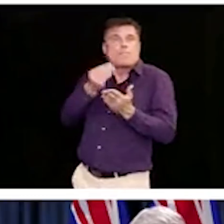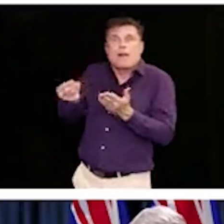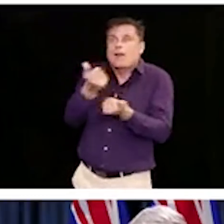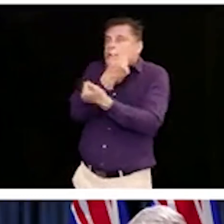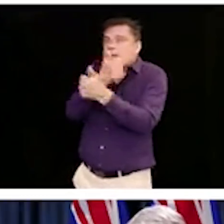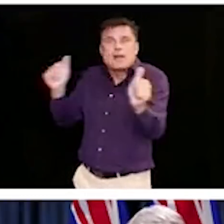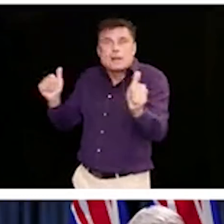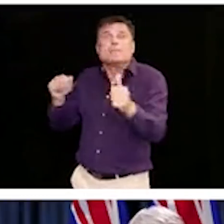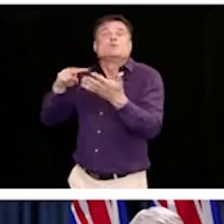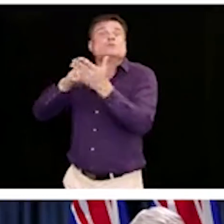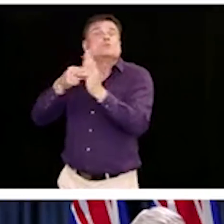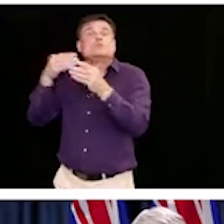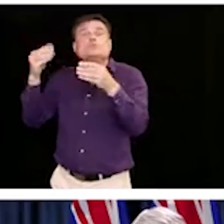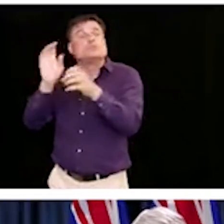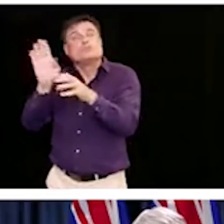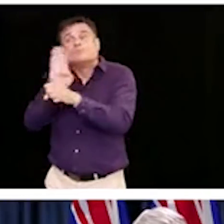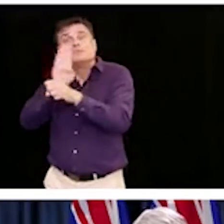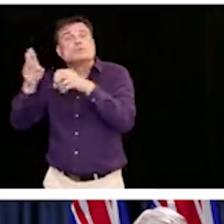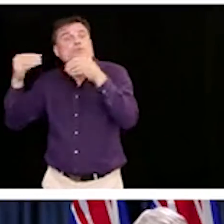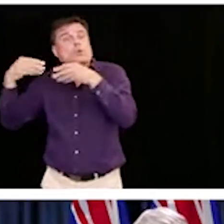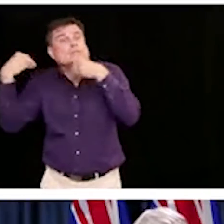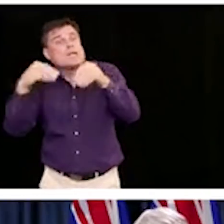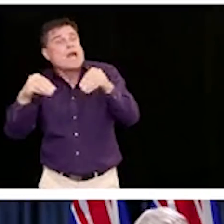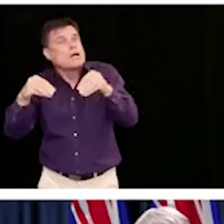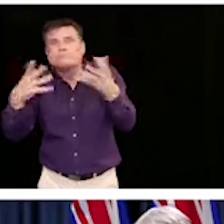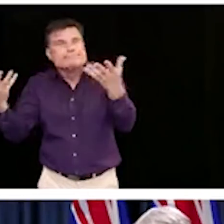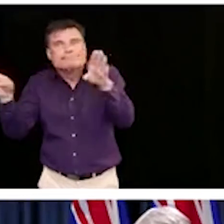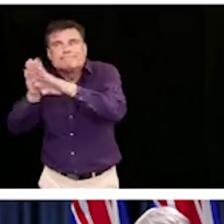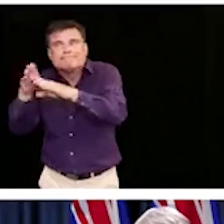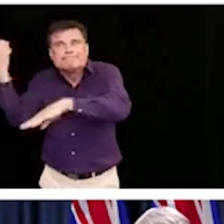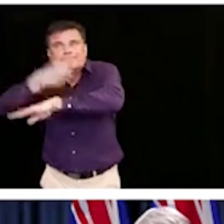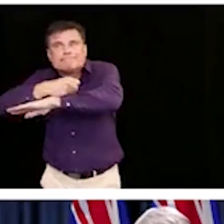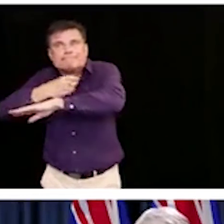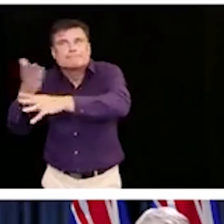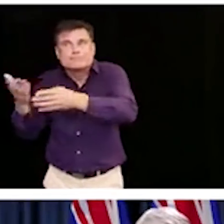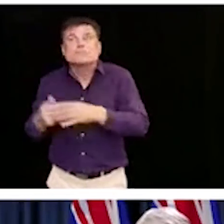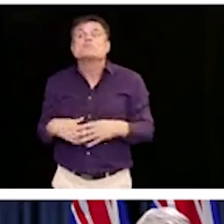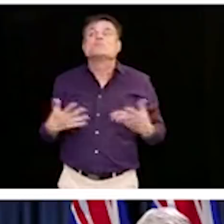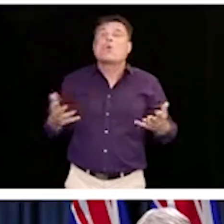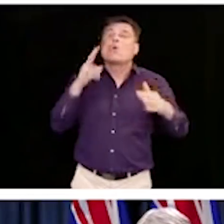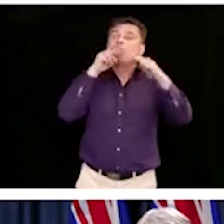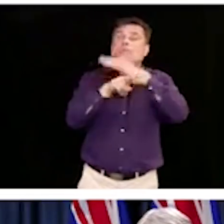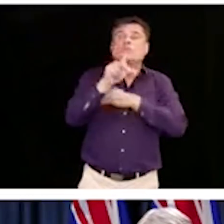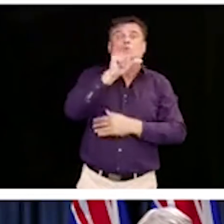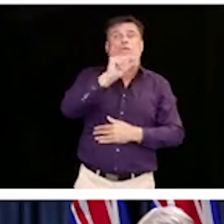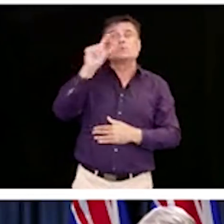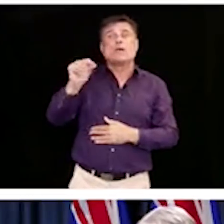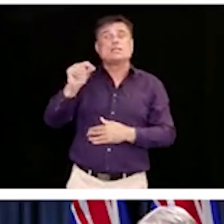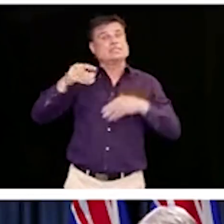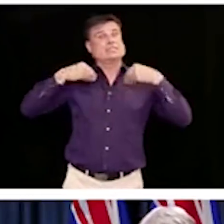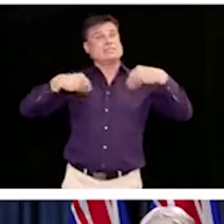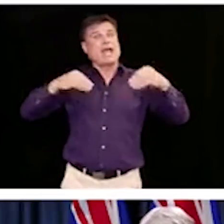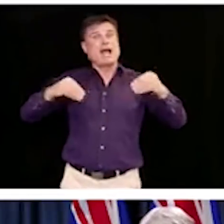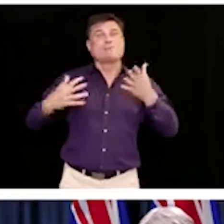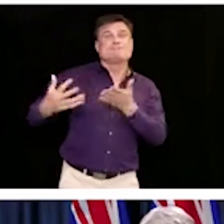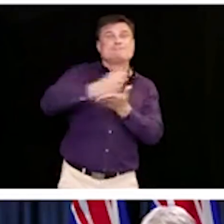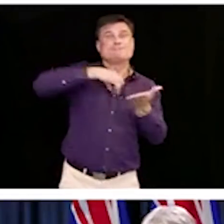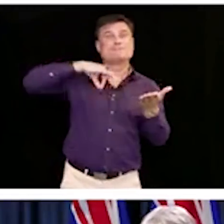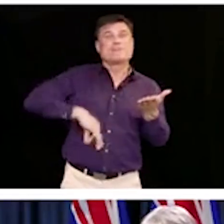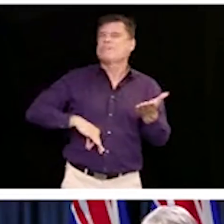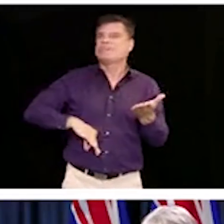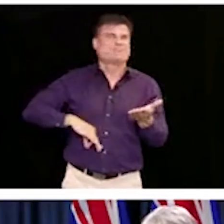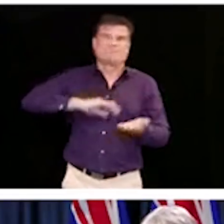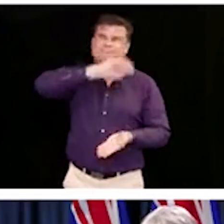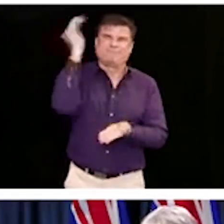As such, retail sales in British Columbia are estimated to decline in 2020 and pick up in